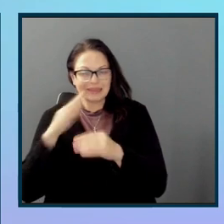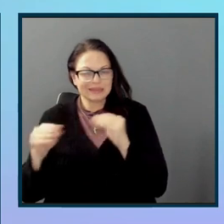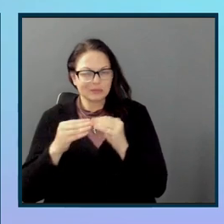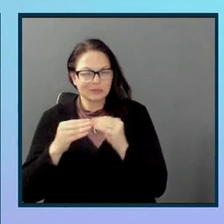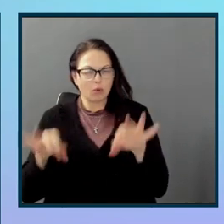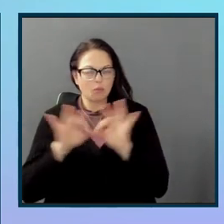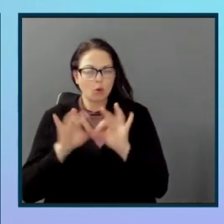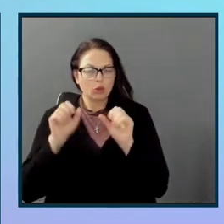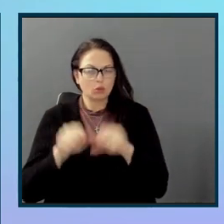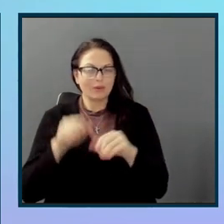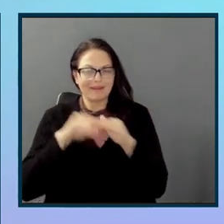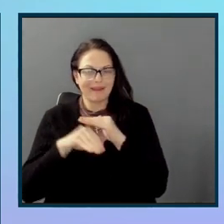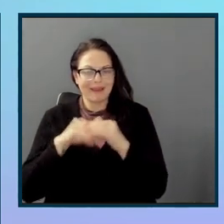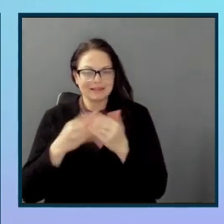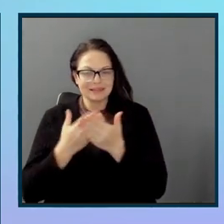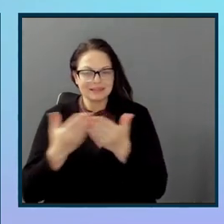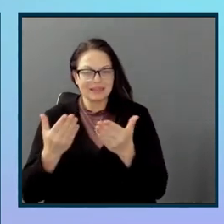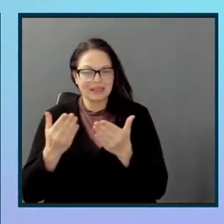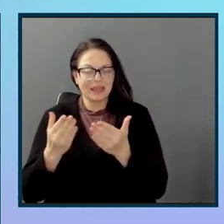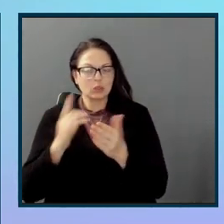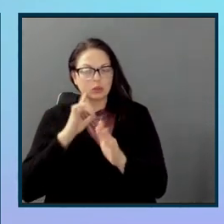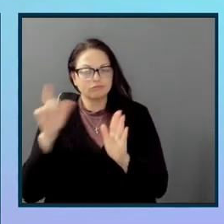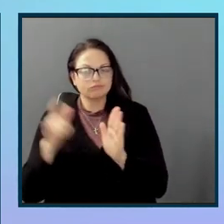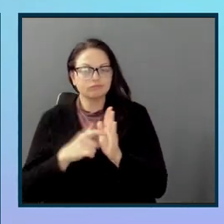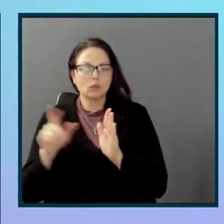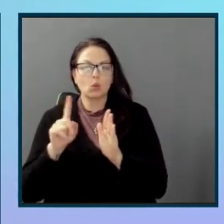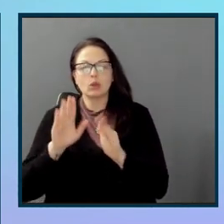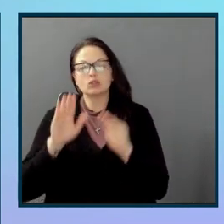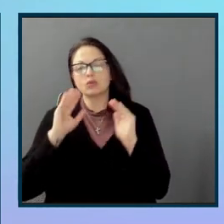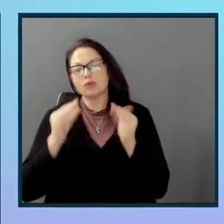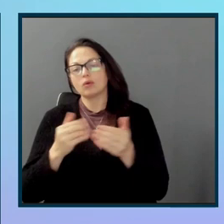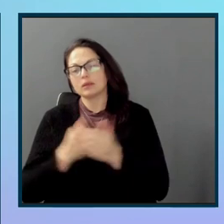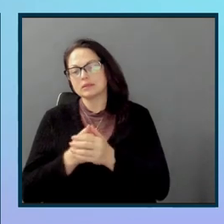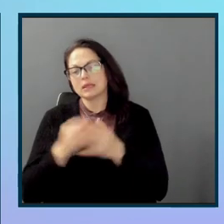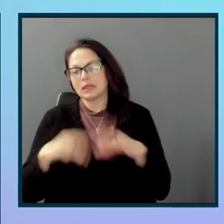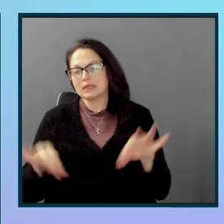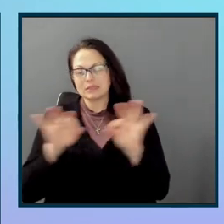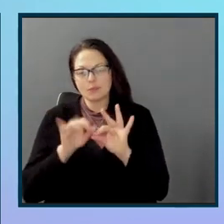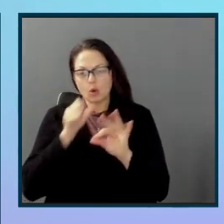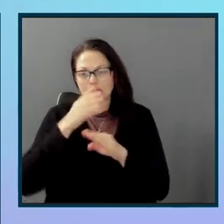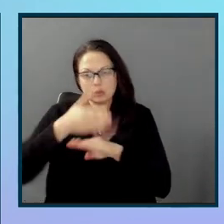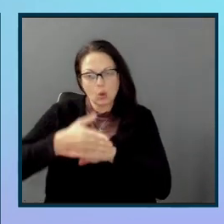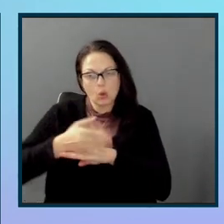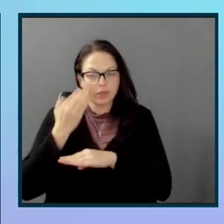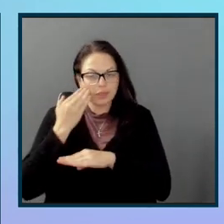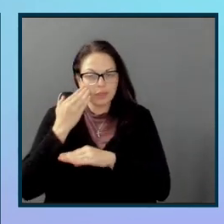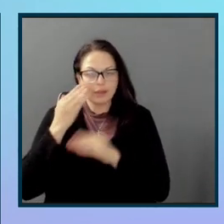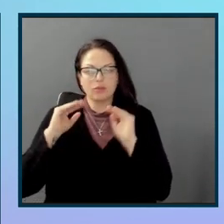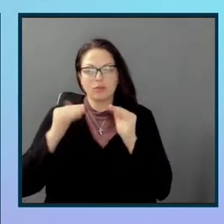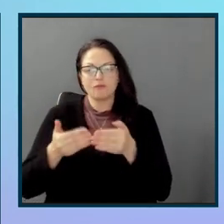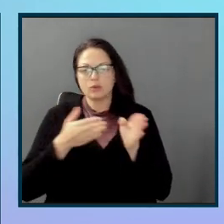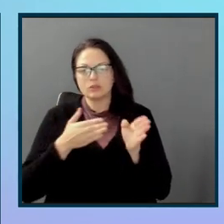to things and that you can also see where your focus is. It's important not to overthink focus order. As long as